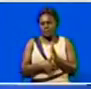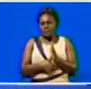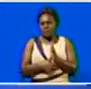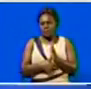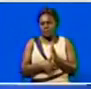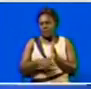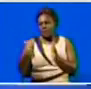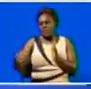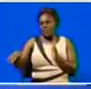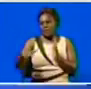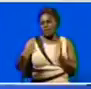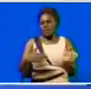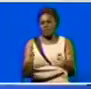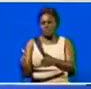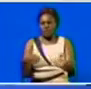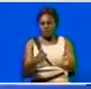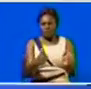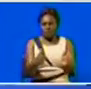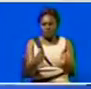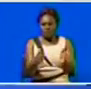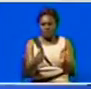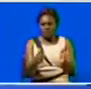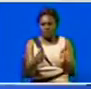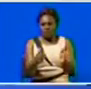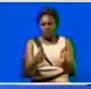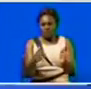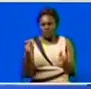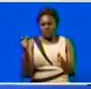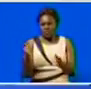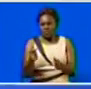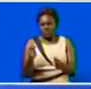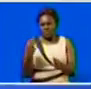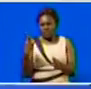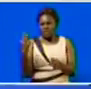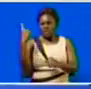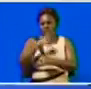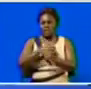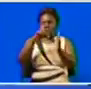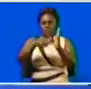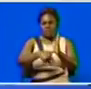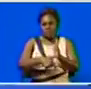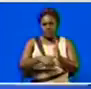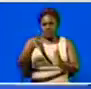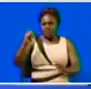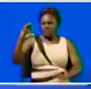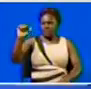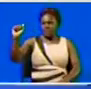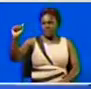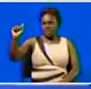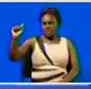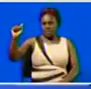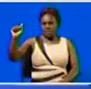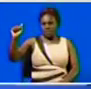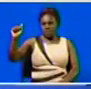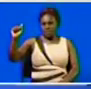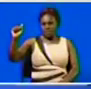area river in after 3 days. Churo Amaya, MCA